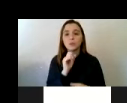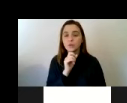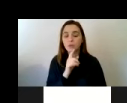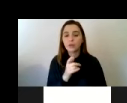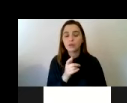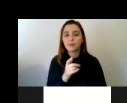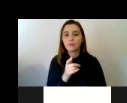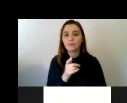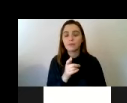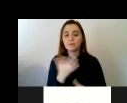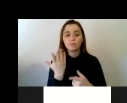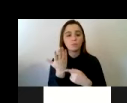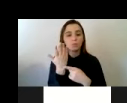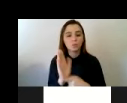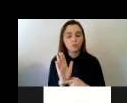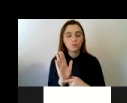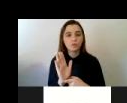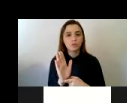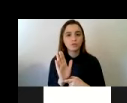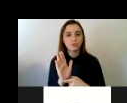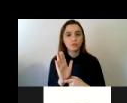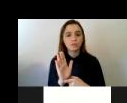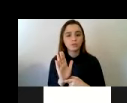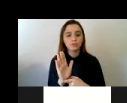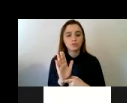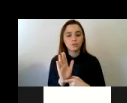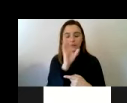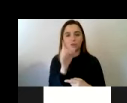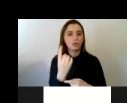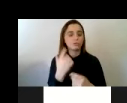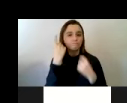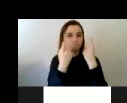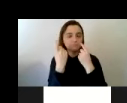for example, if we think about students with disability,